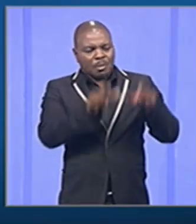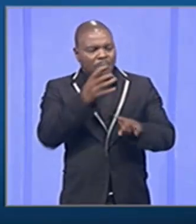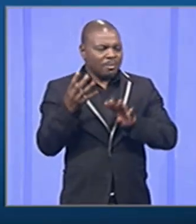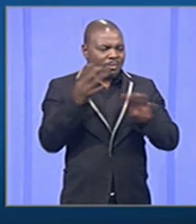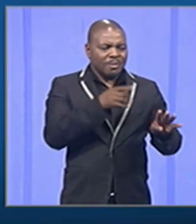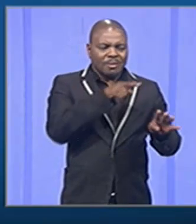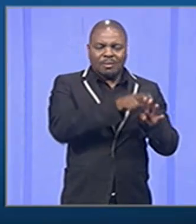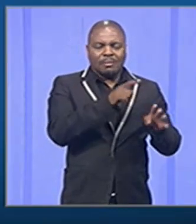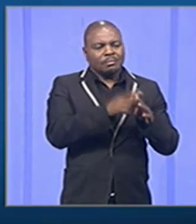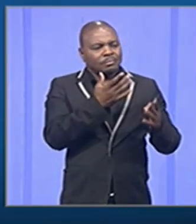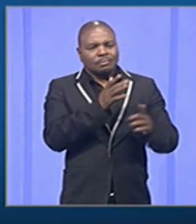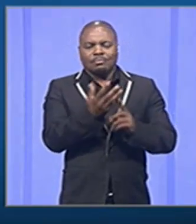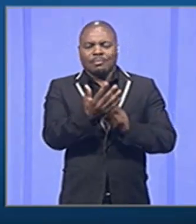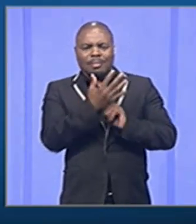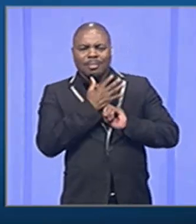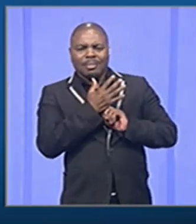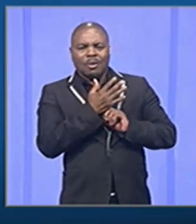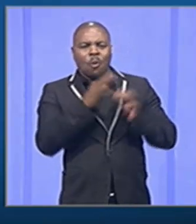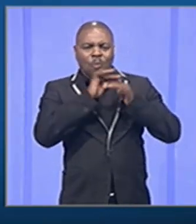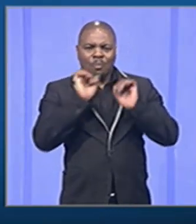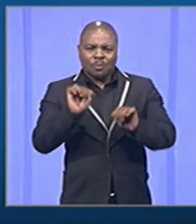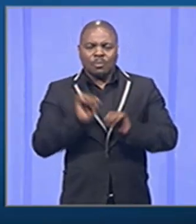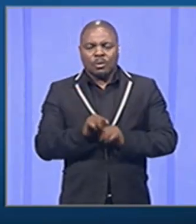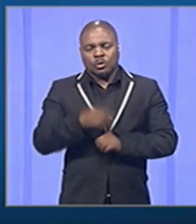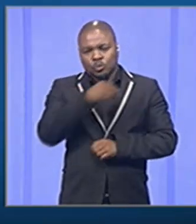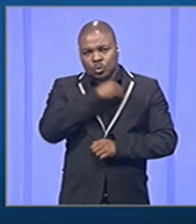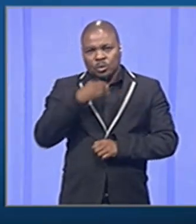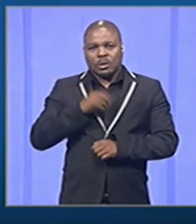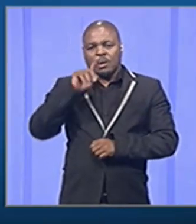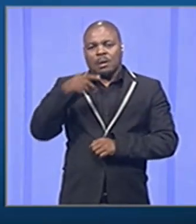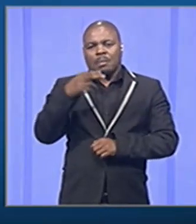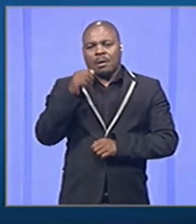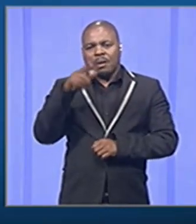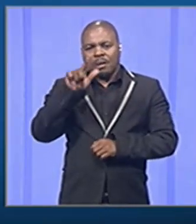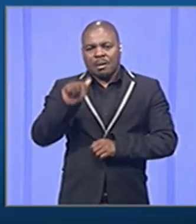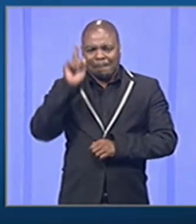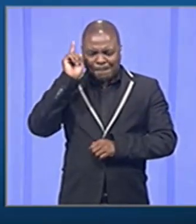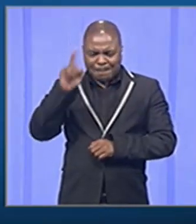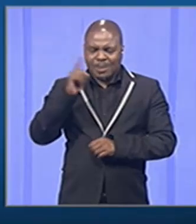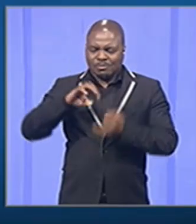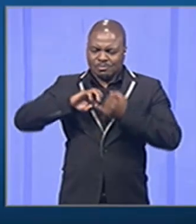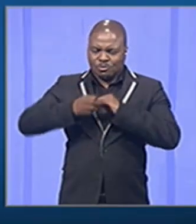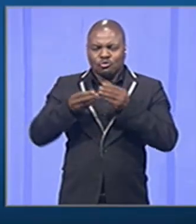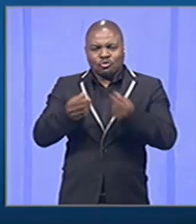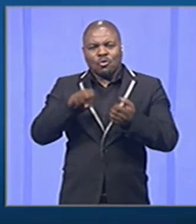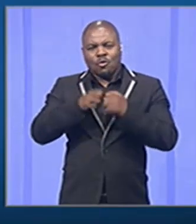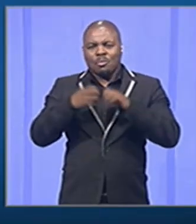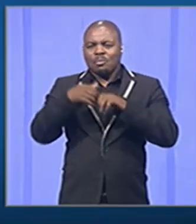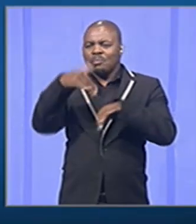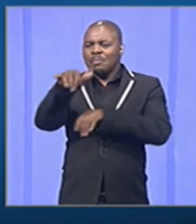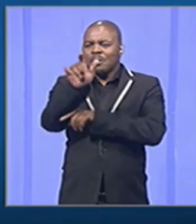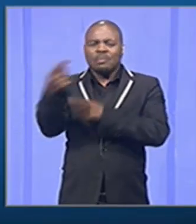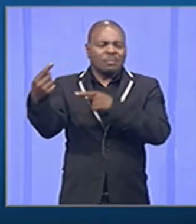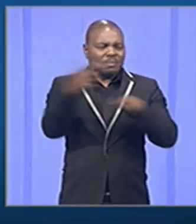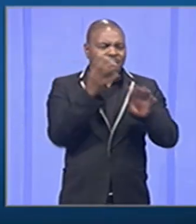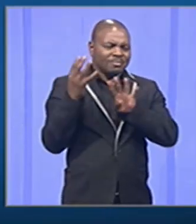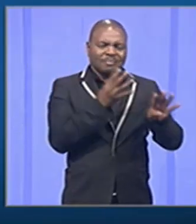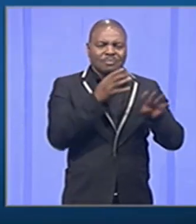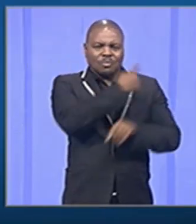maokeleng a bo bona. Ngaka Joe Phahla o swanetše go tšea magato ka taba ye ya batšwantle maokelong.